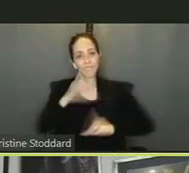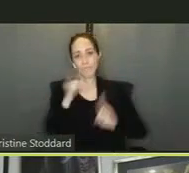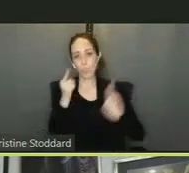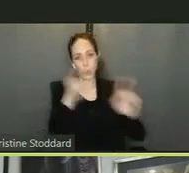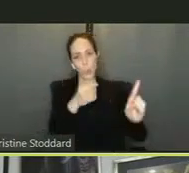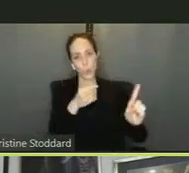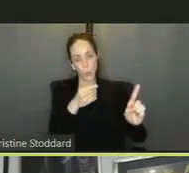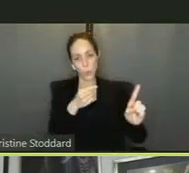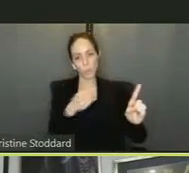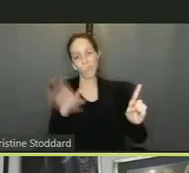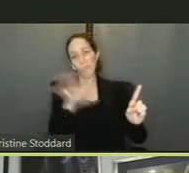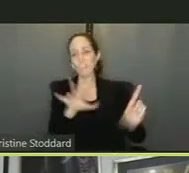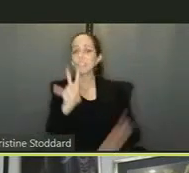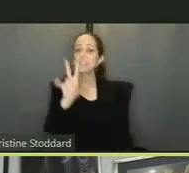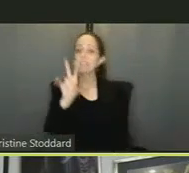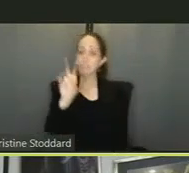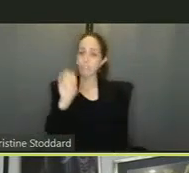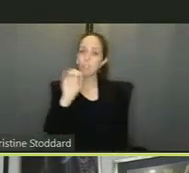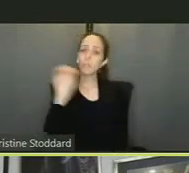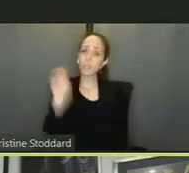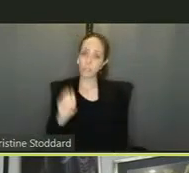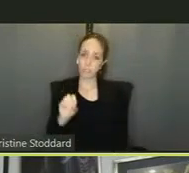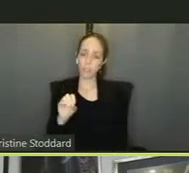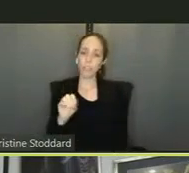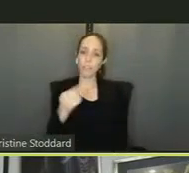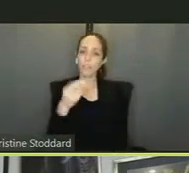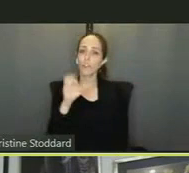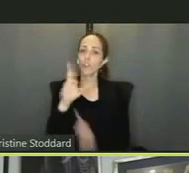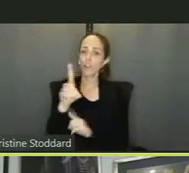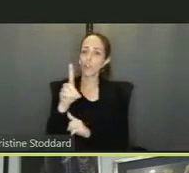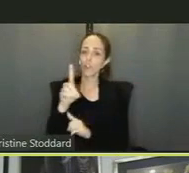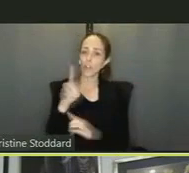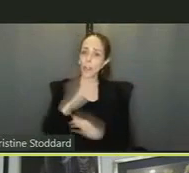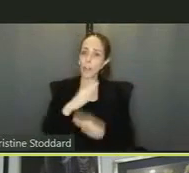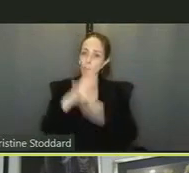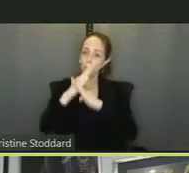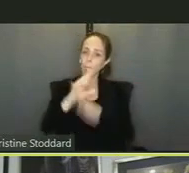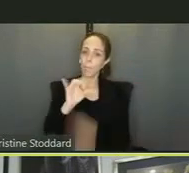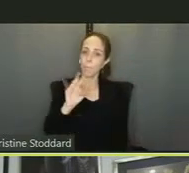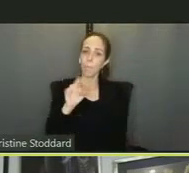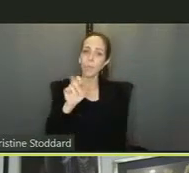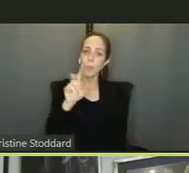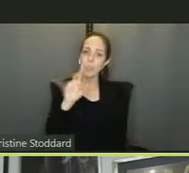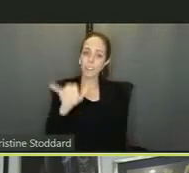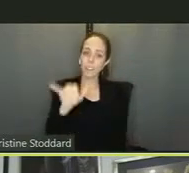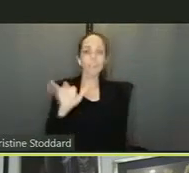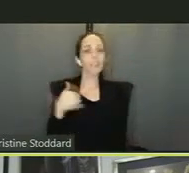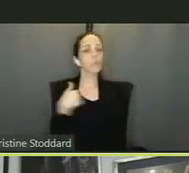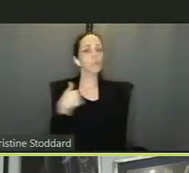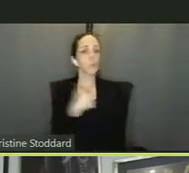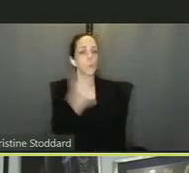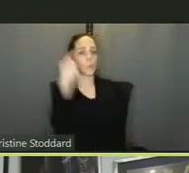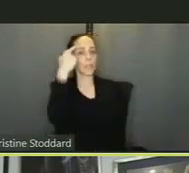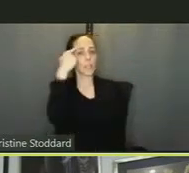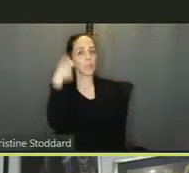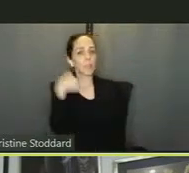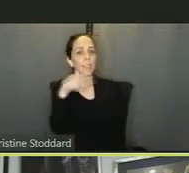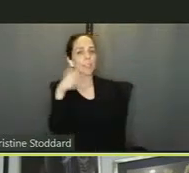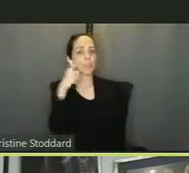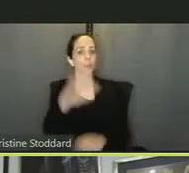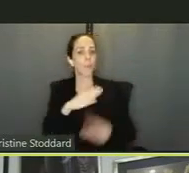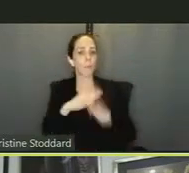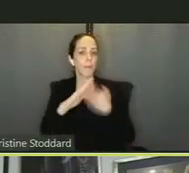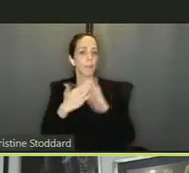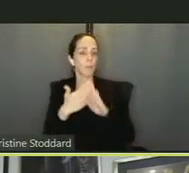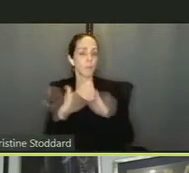about 70% or more that we anticipate we need to protect the community at large. Next slide,